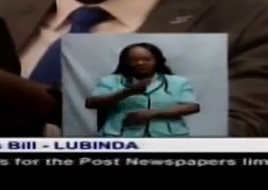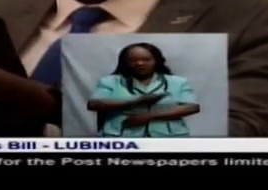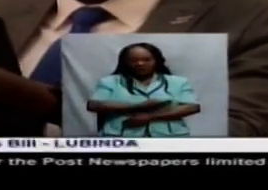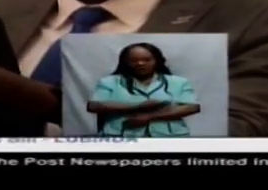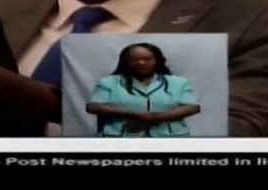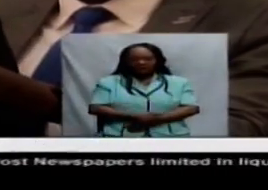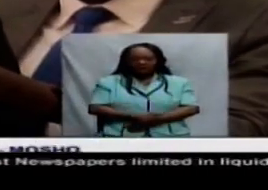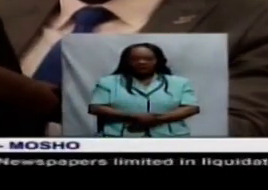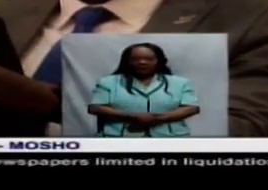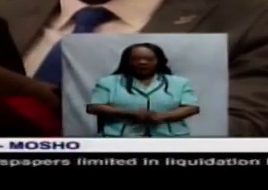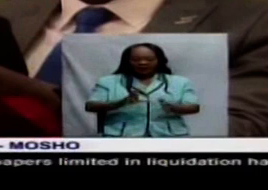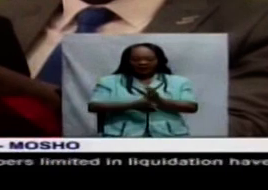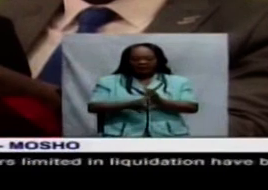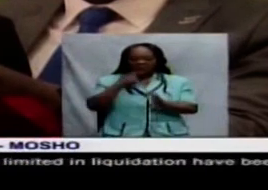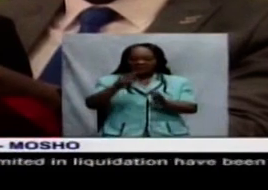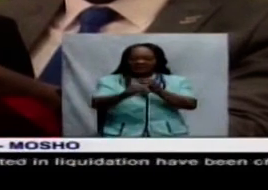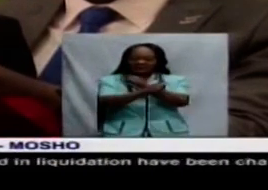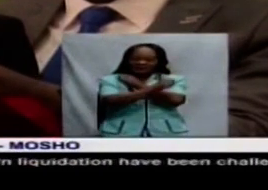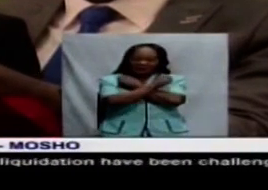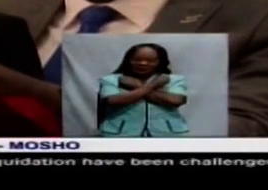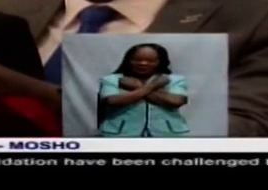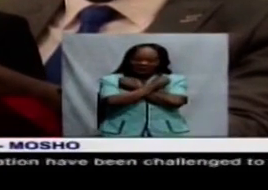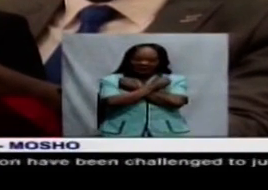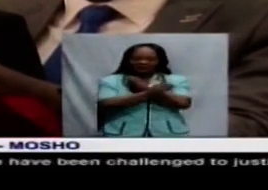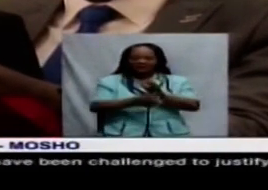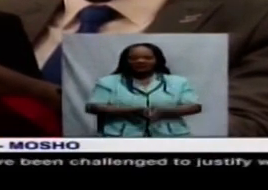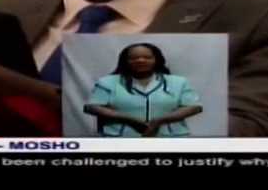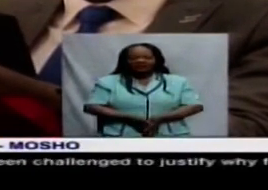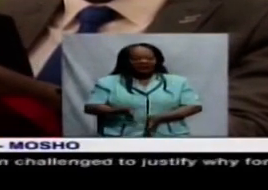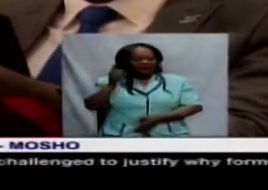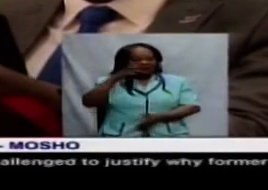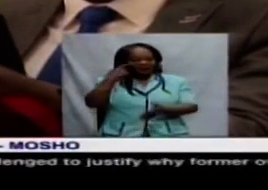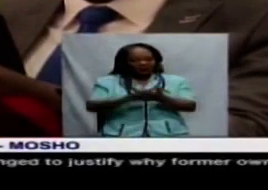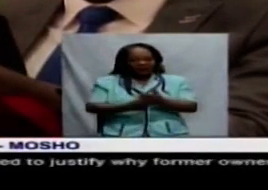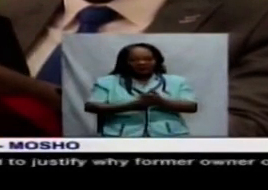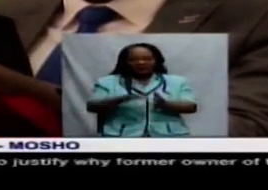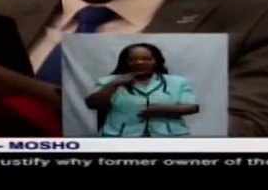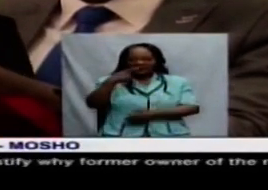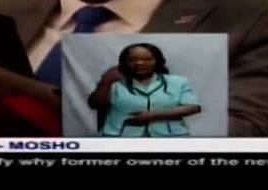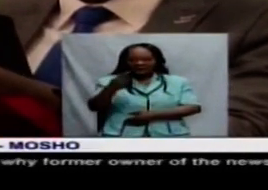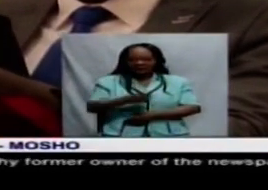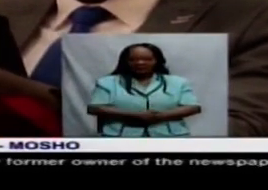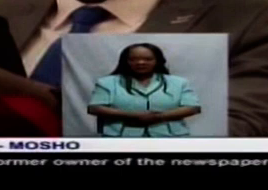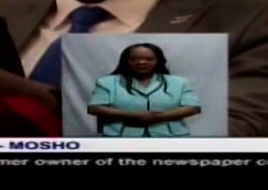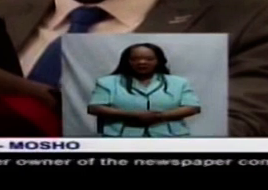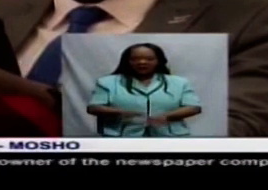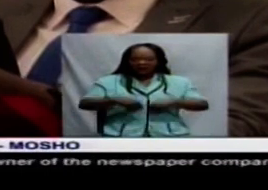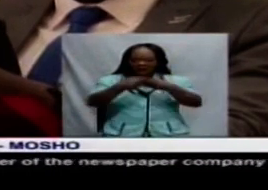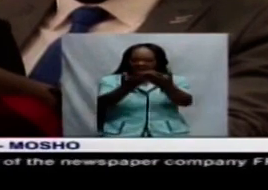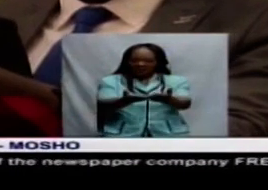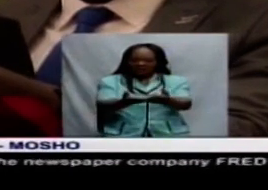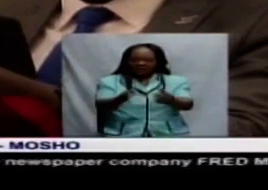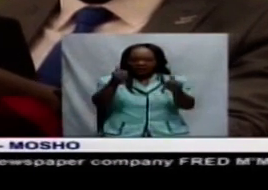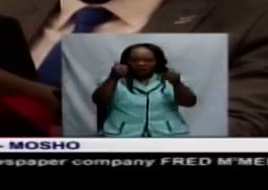mean that we should love them, take care of their daily needs, and impart in them good manners.